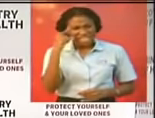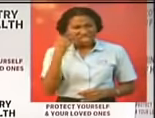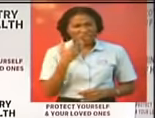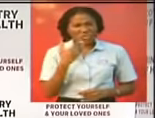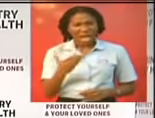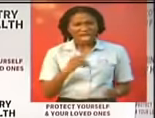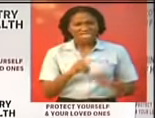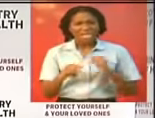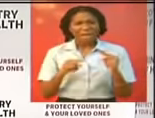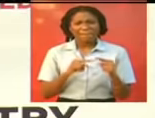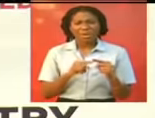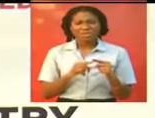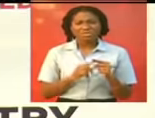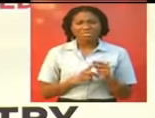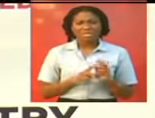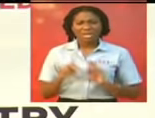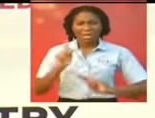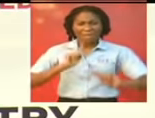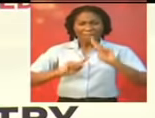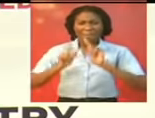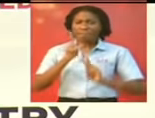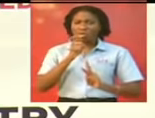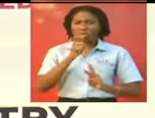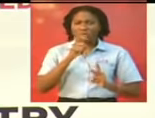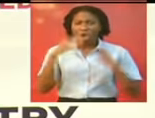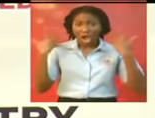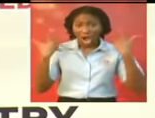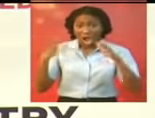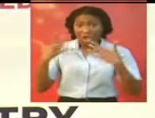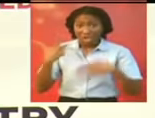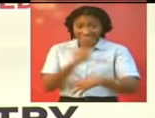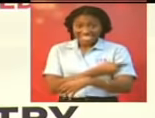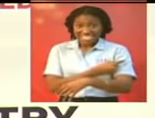persons who are vaccinated into the country. I